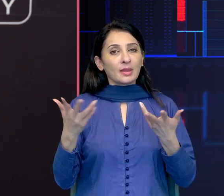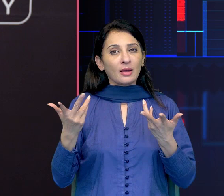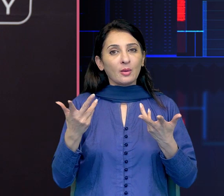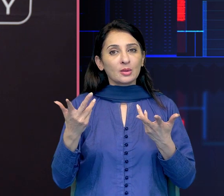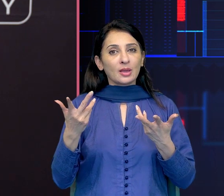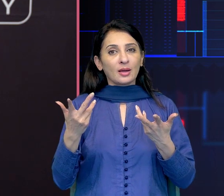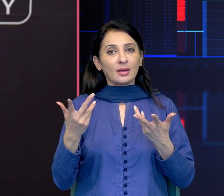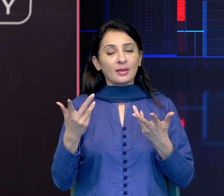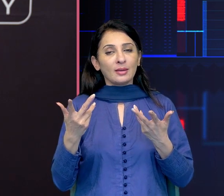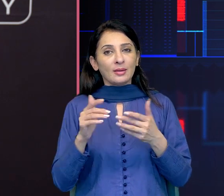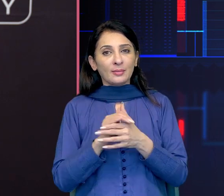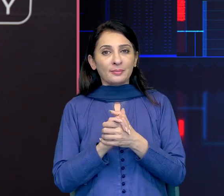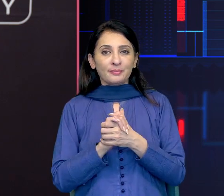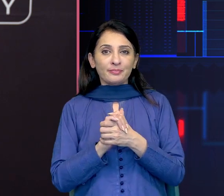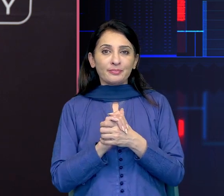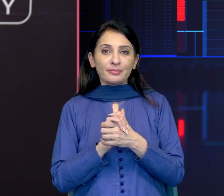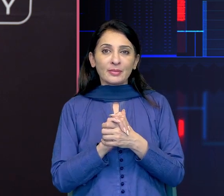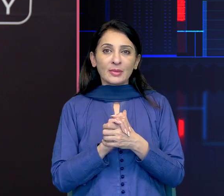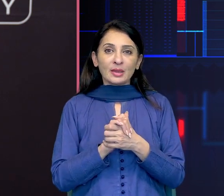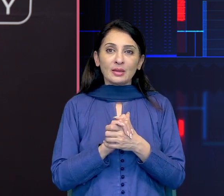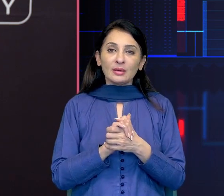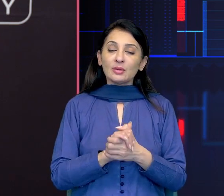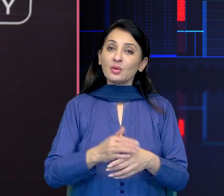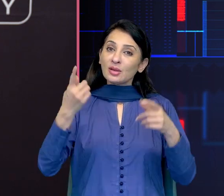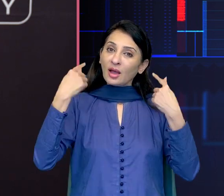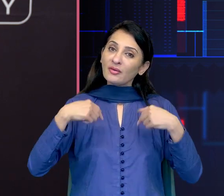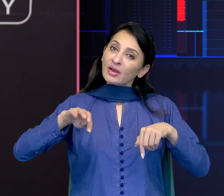to control it, design it,